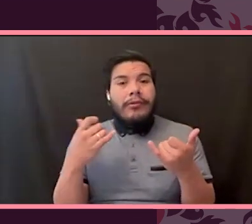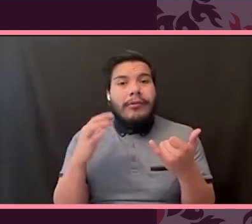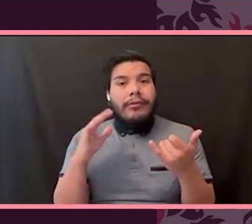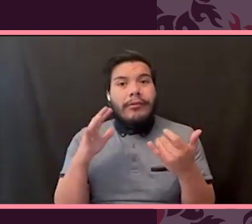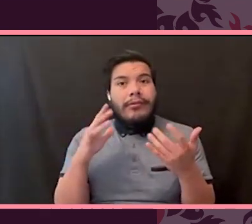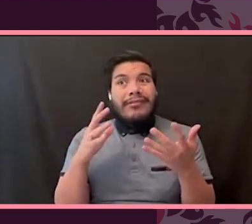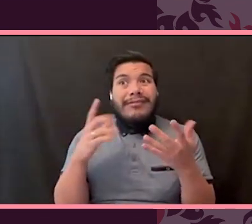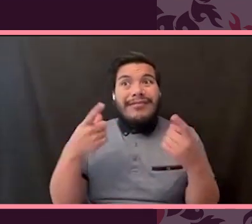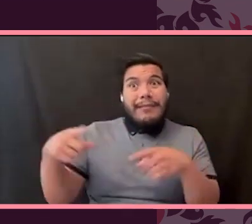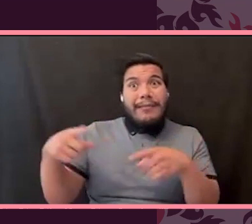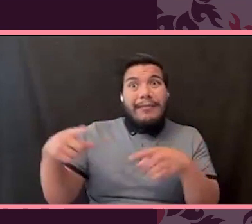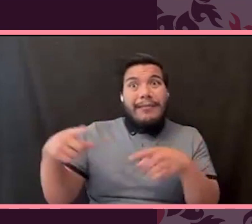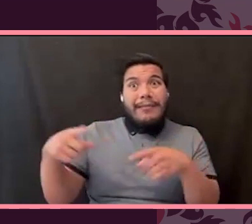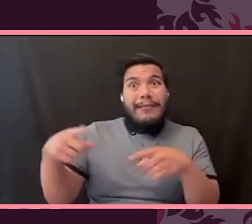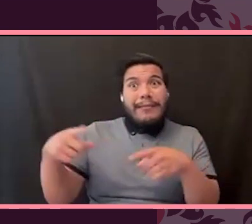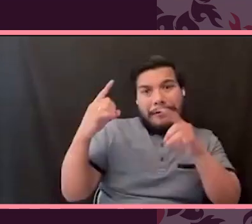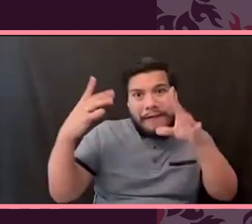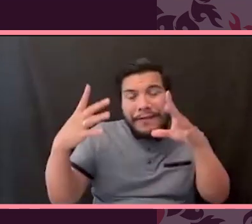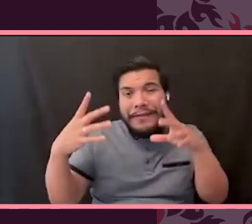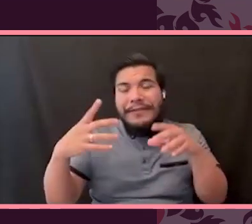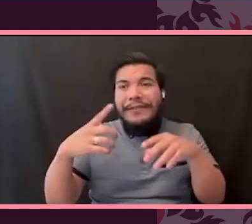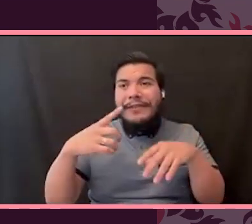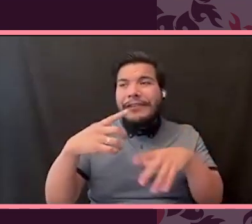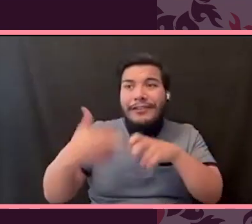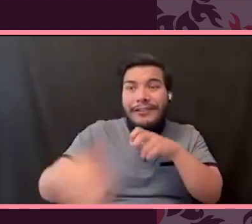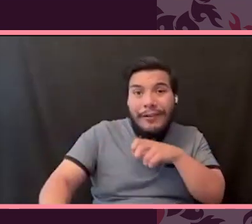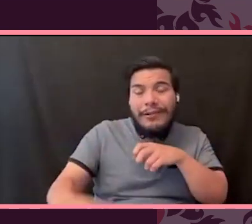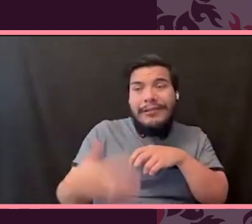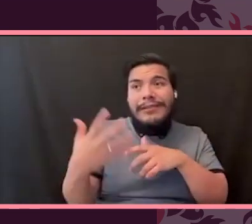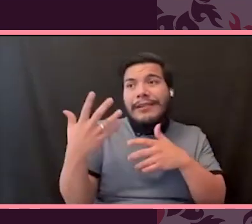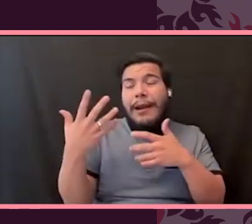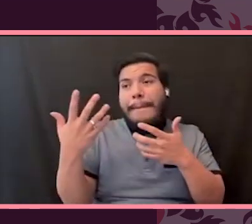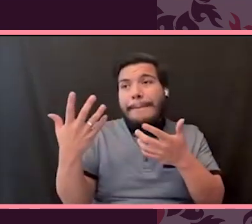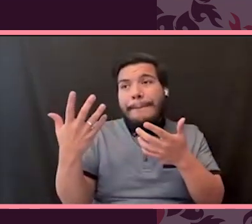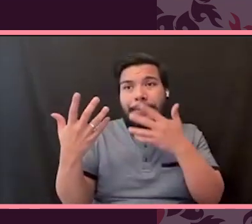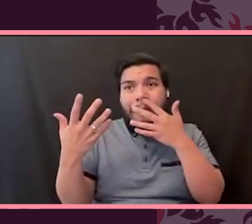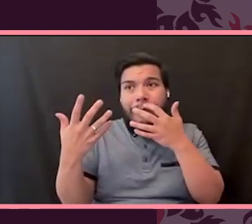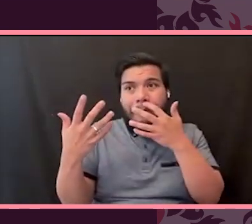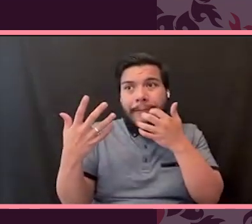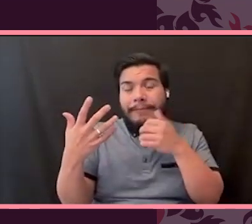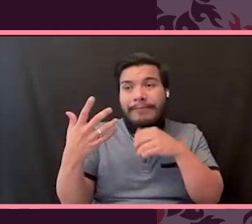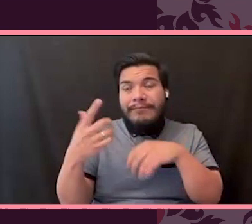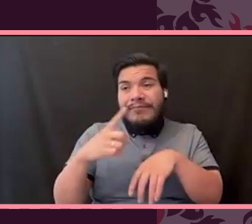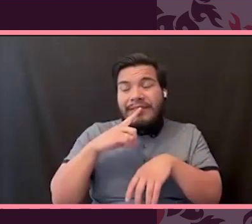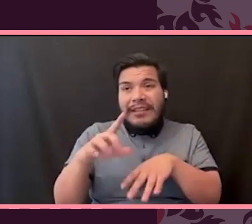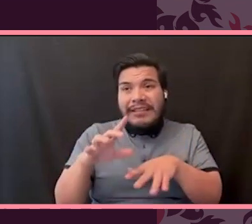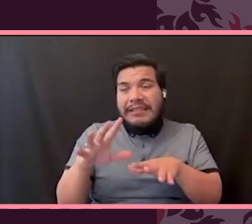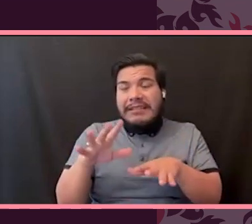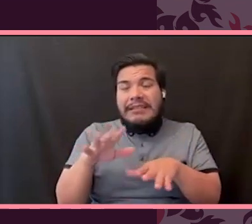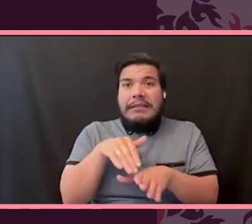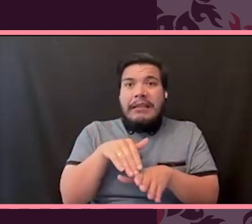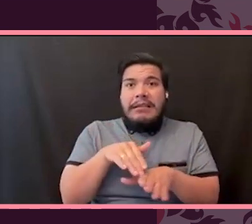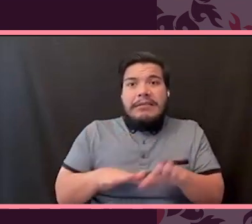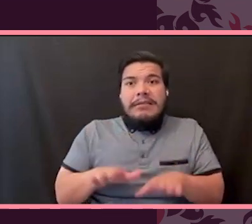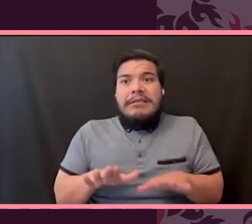there is awful. It's incredibly difficult. It's a minefield. Then if you can get